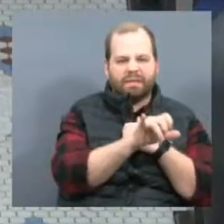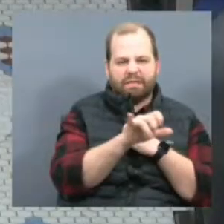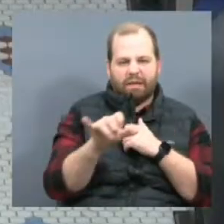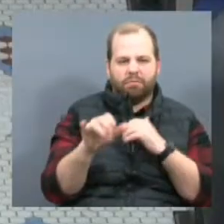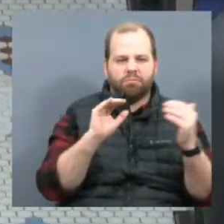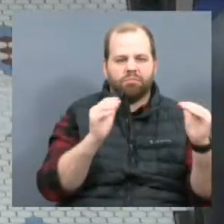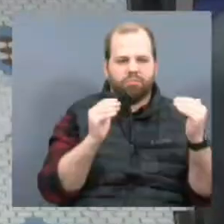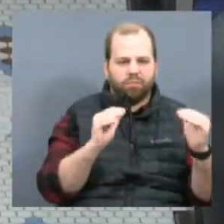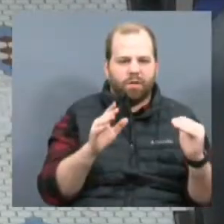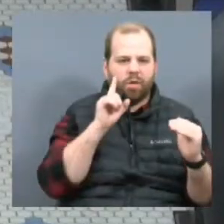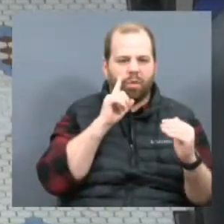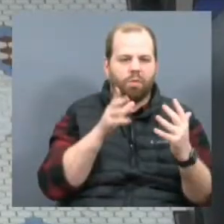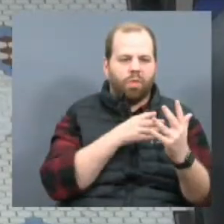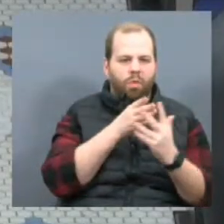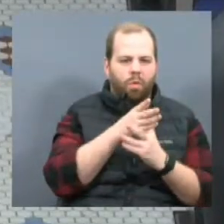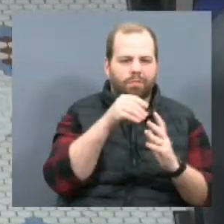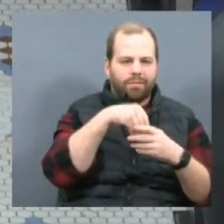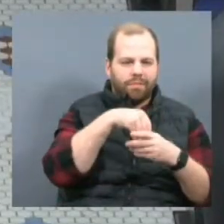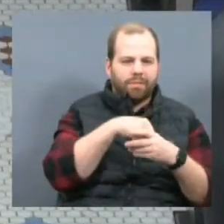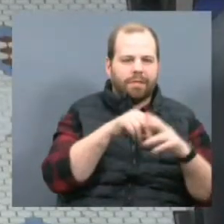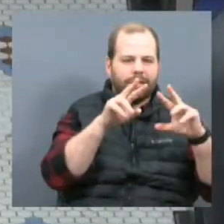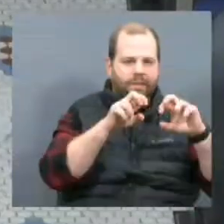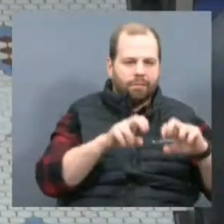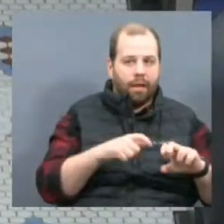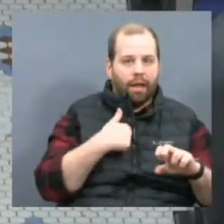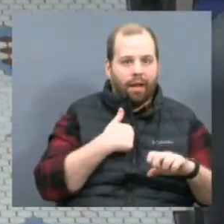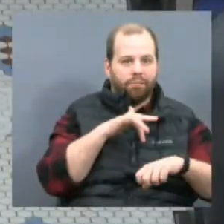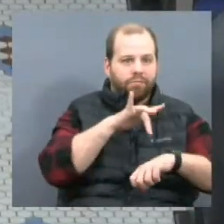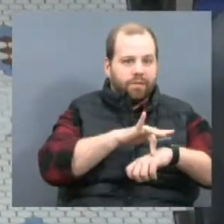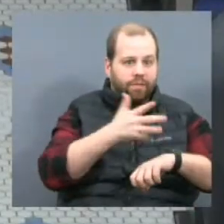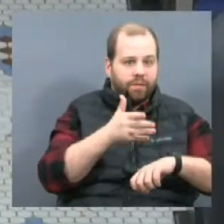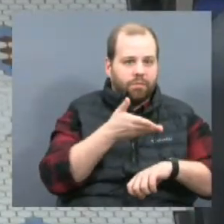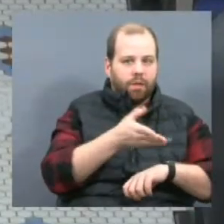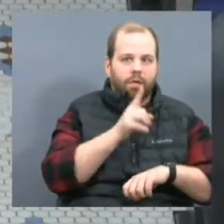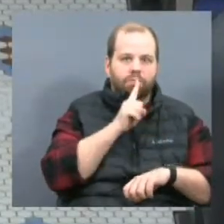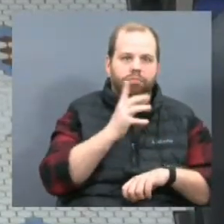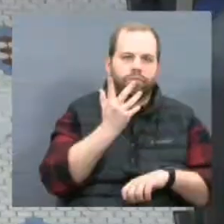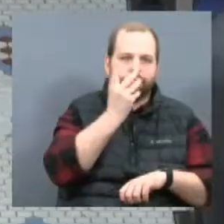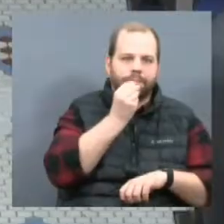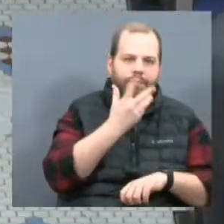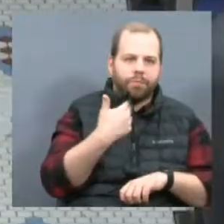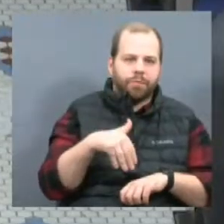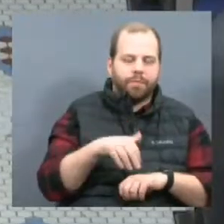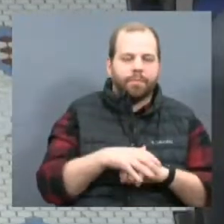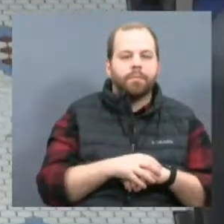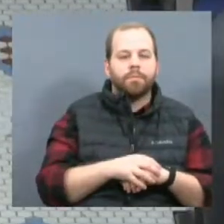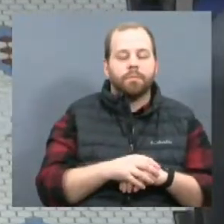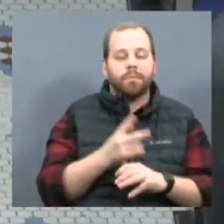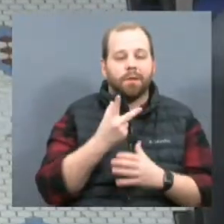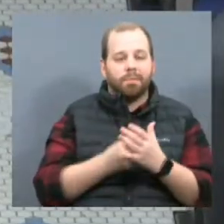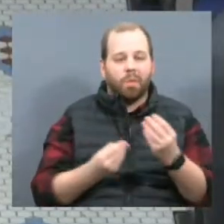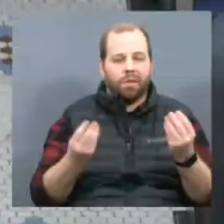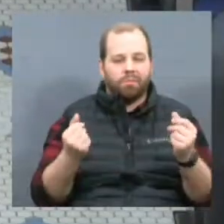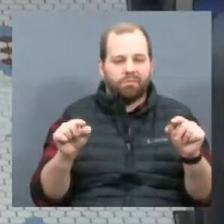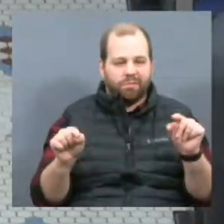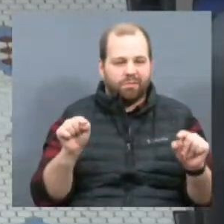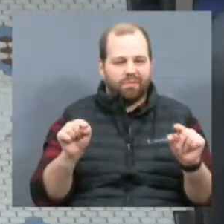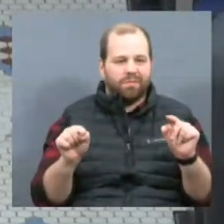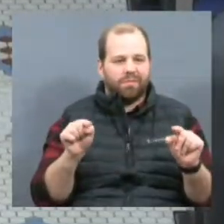thorough exterior assessment, and I have been in the two-story home myself. It's in great shape. Both properties are